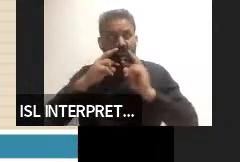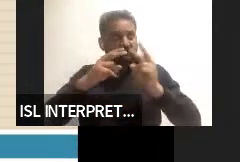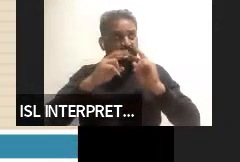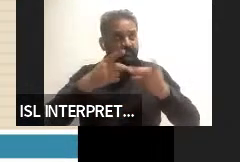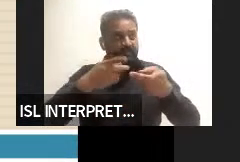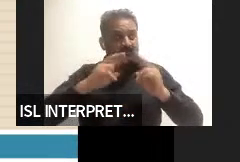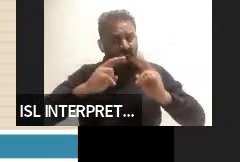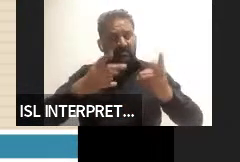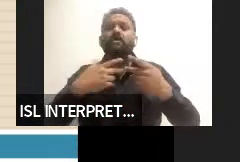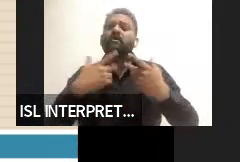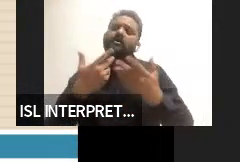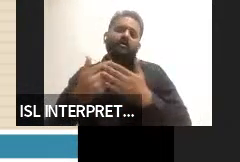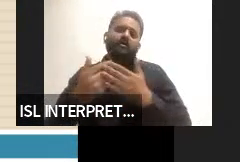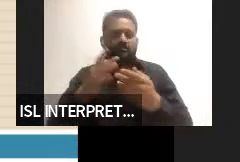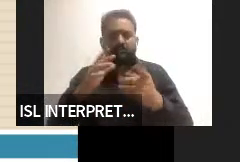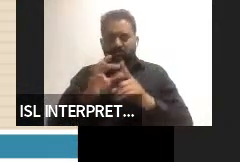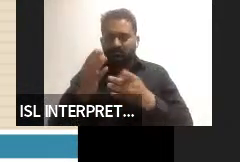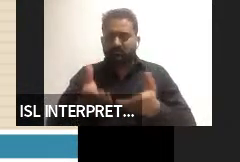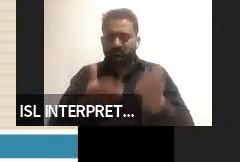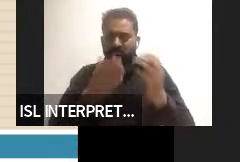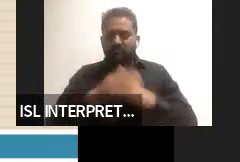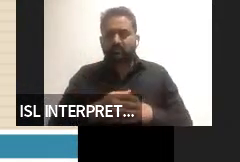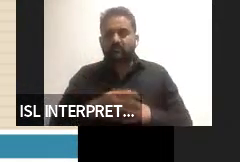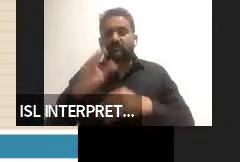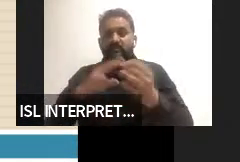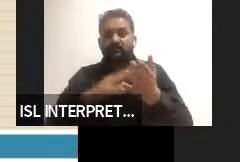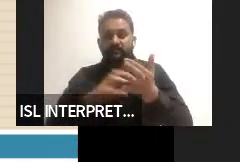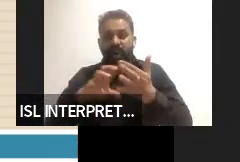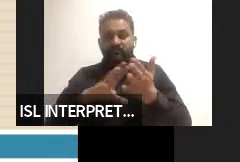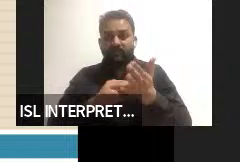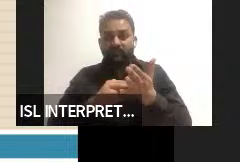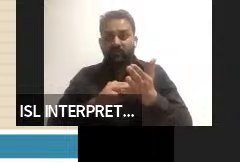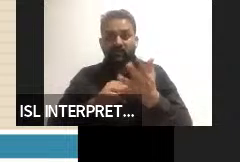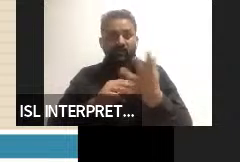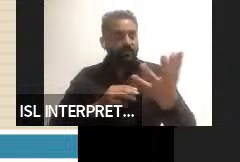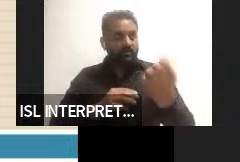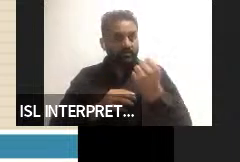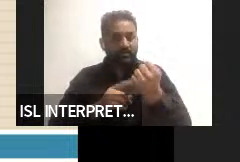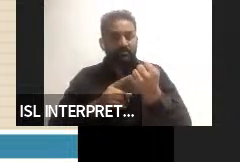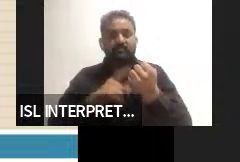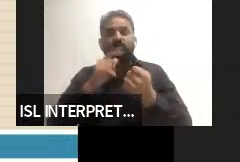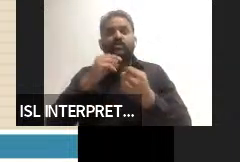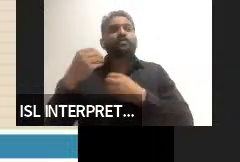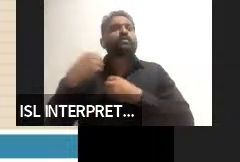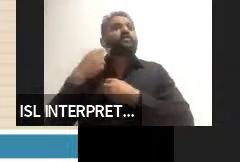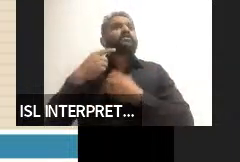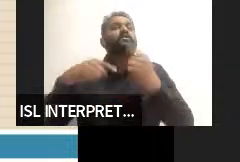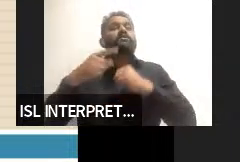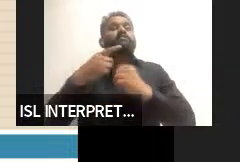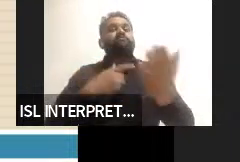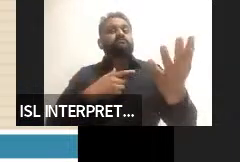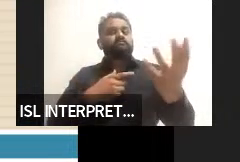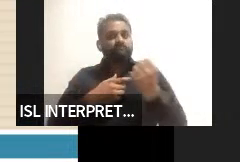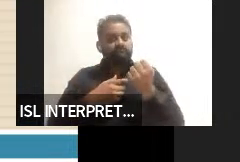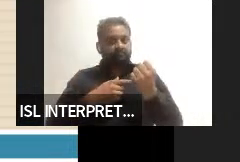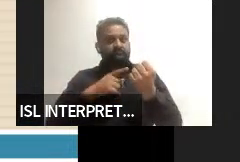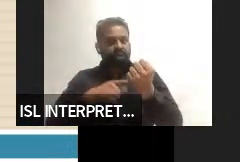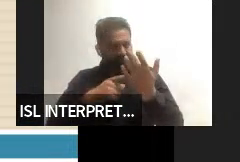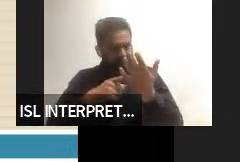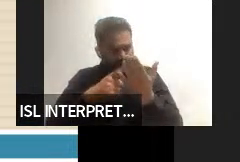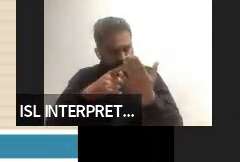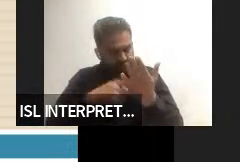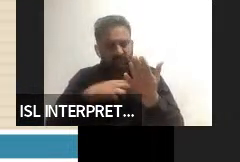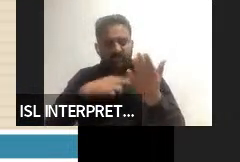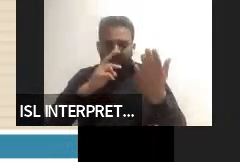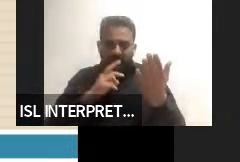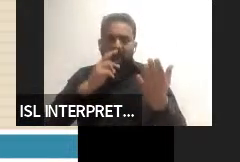respond. Then you will receive the memo, claimant memo from the organizers, and then you have to reply to that.